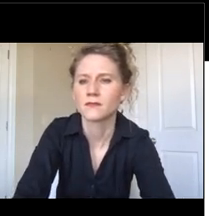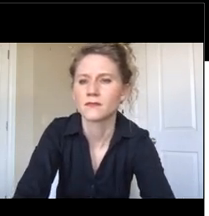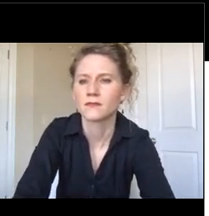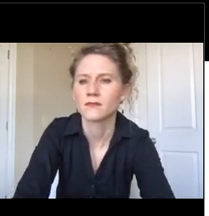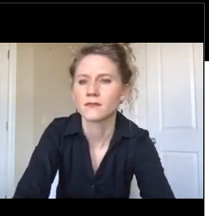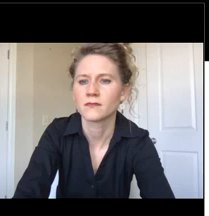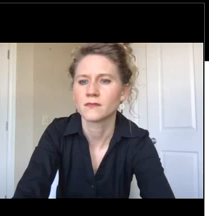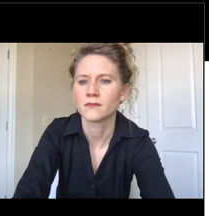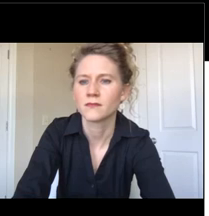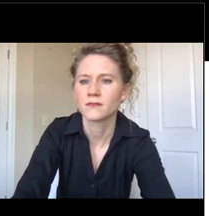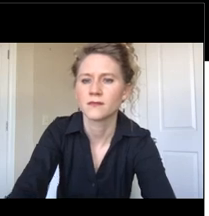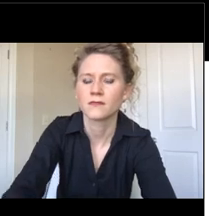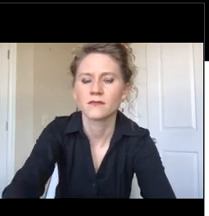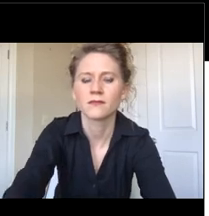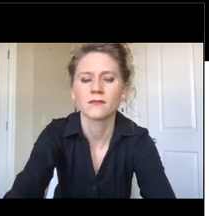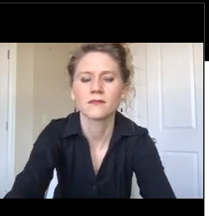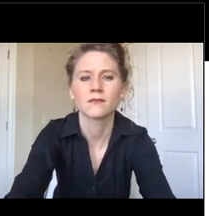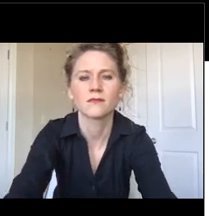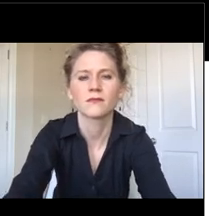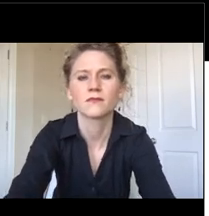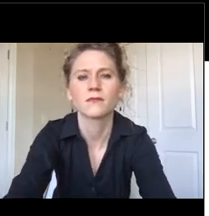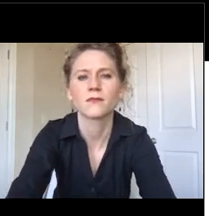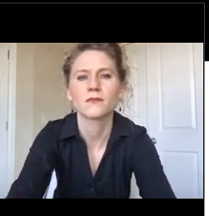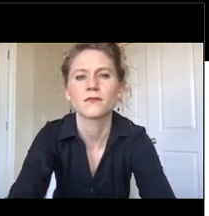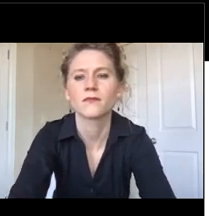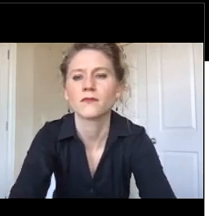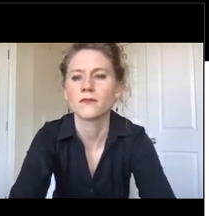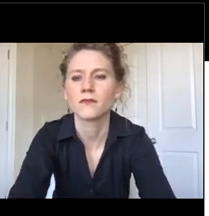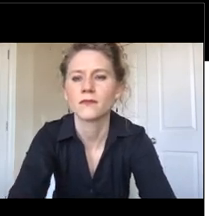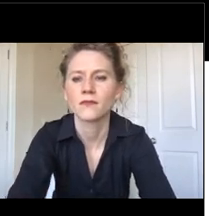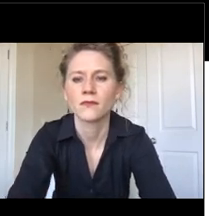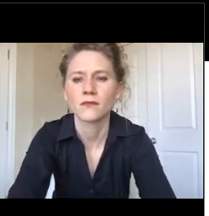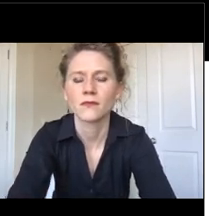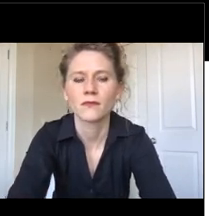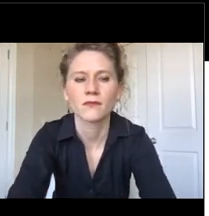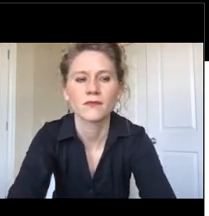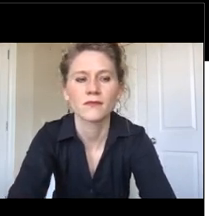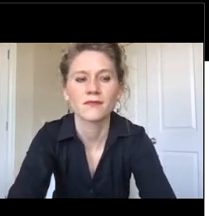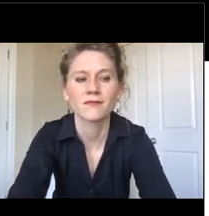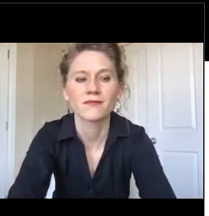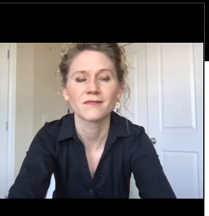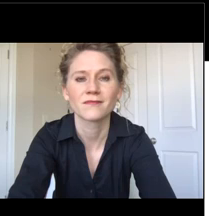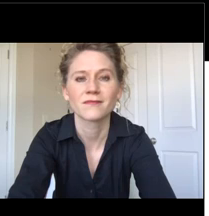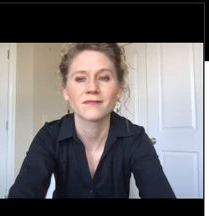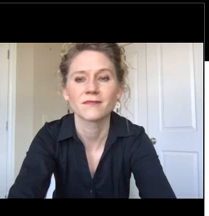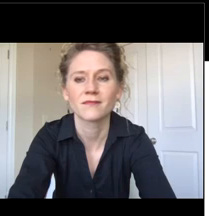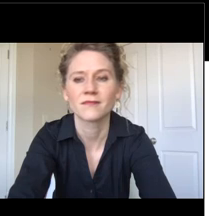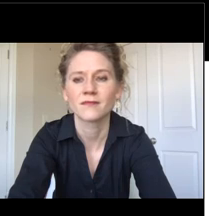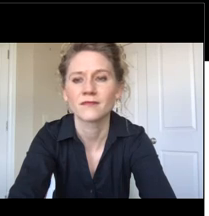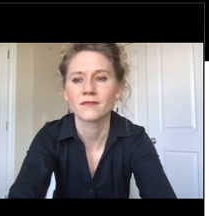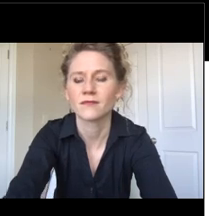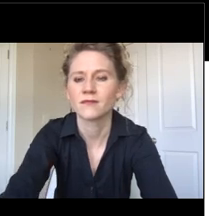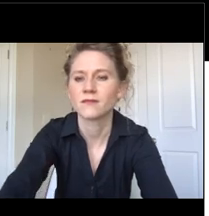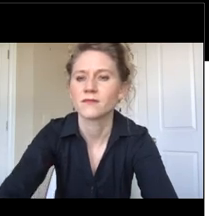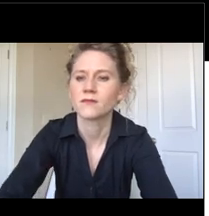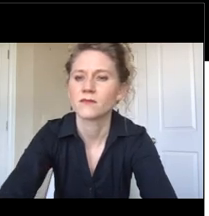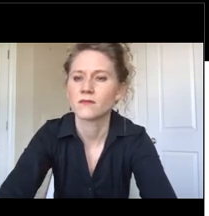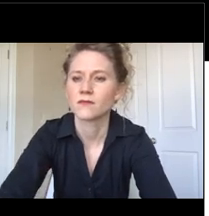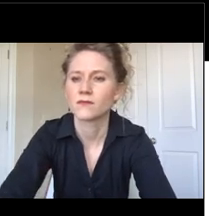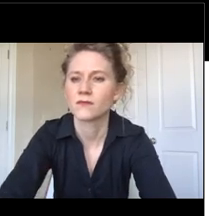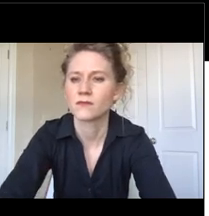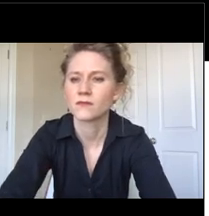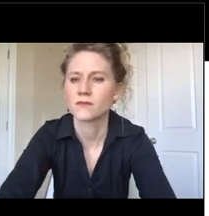and our own solid waste garbage collection division too. So we have a lot of divisions, and people like that up here because